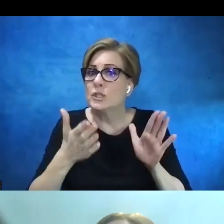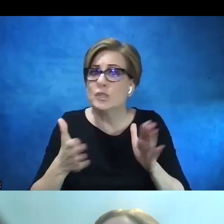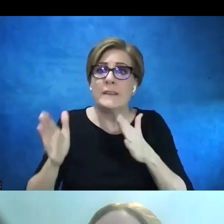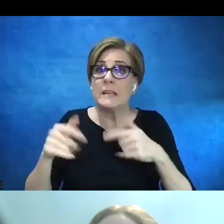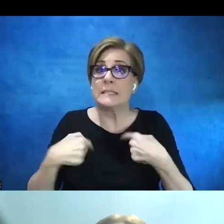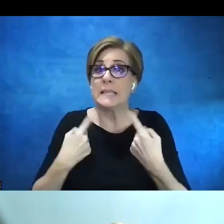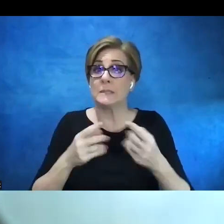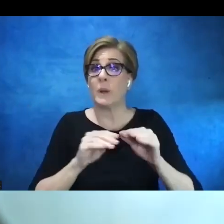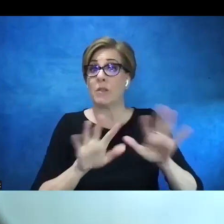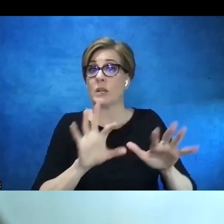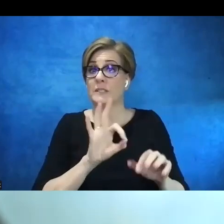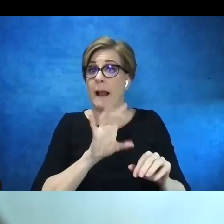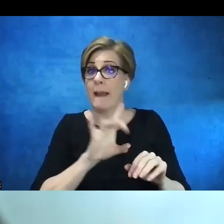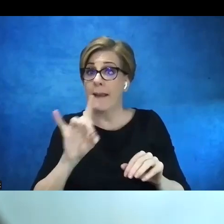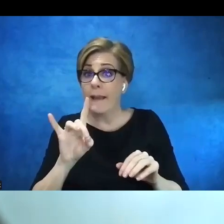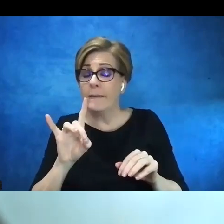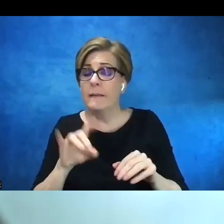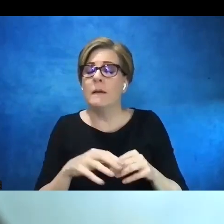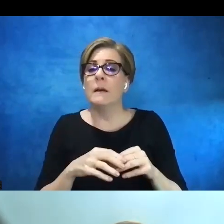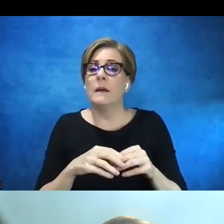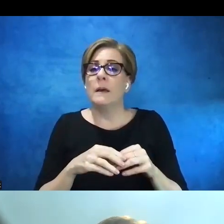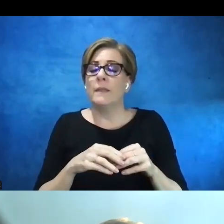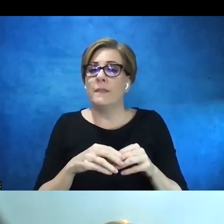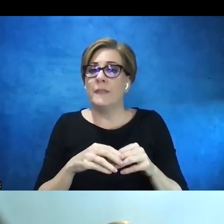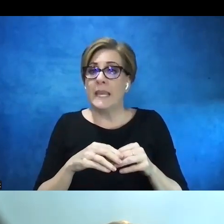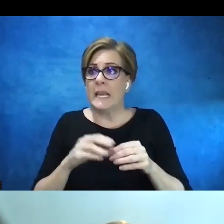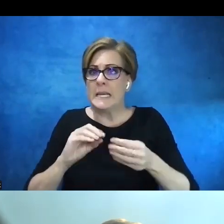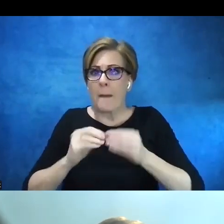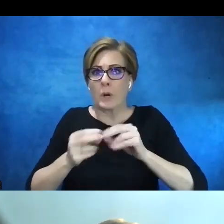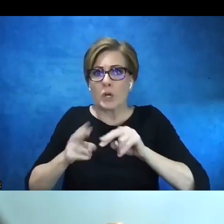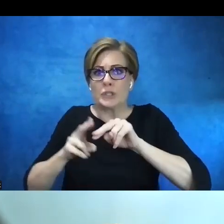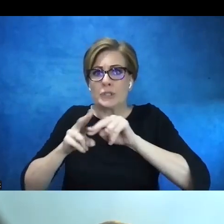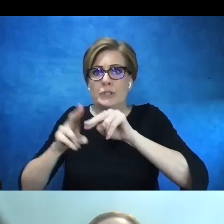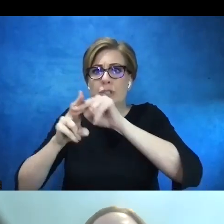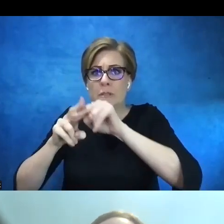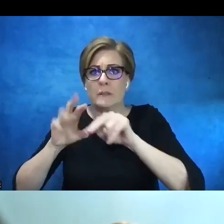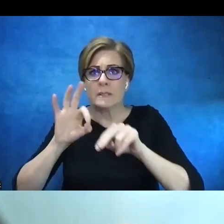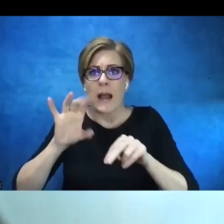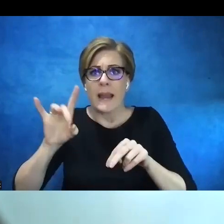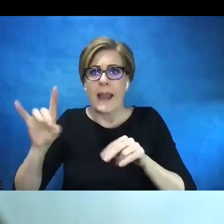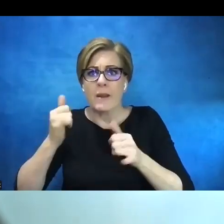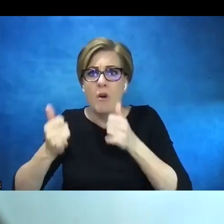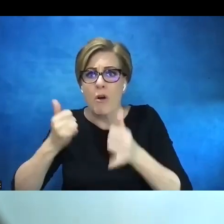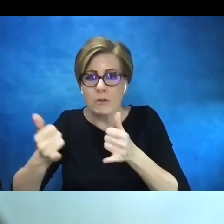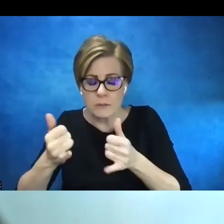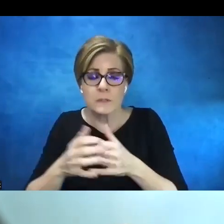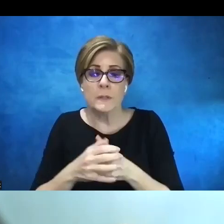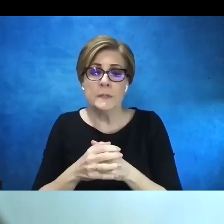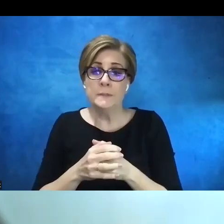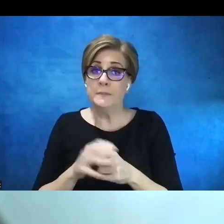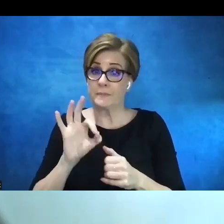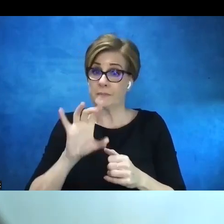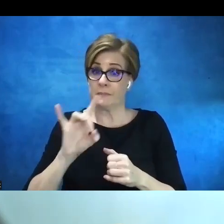growth in the 988 numbers. And I think one of the things is that, 988